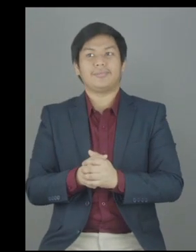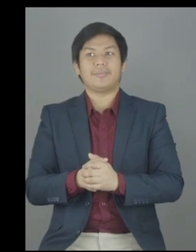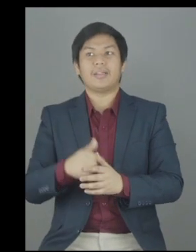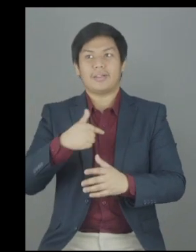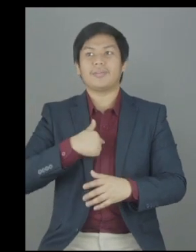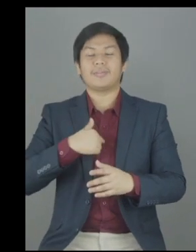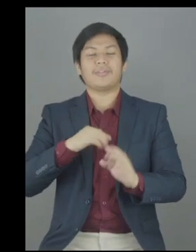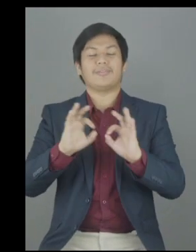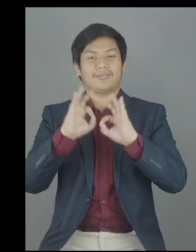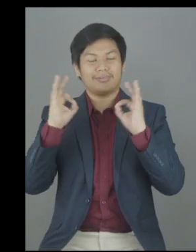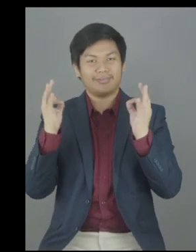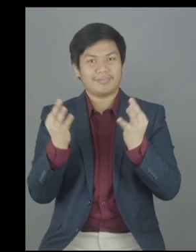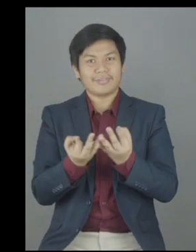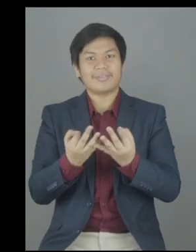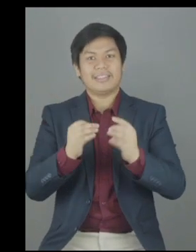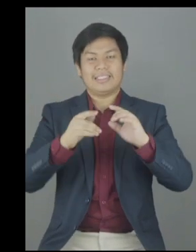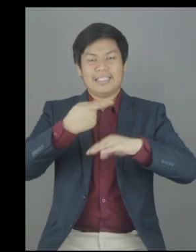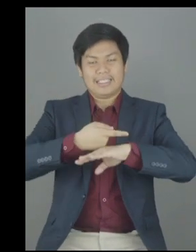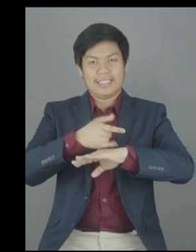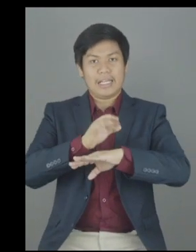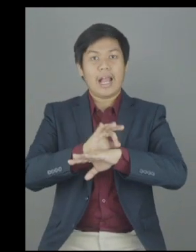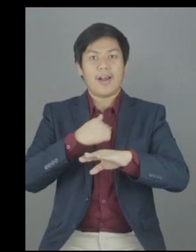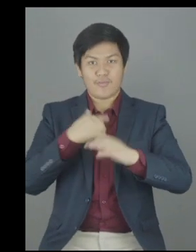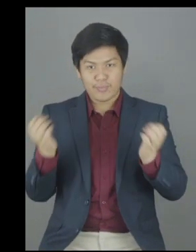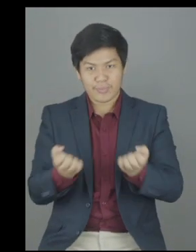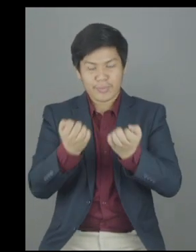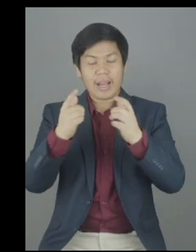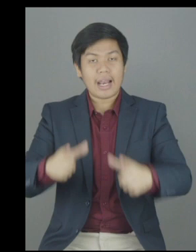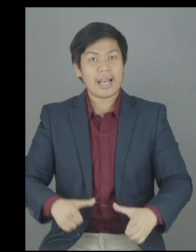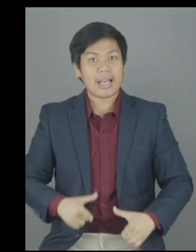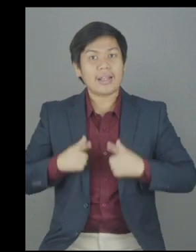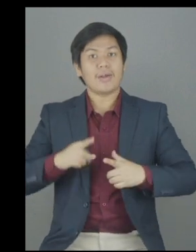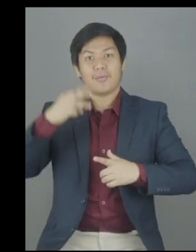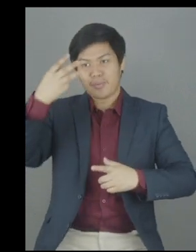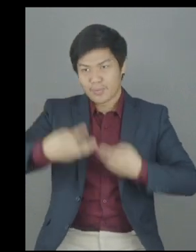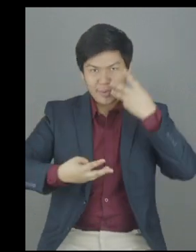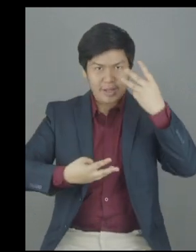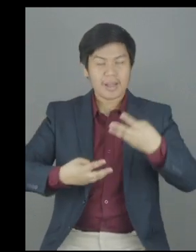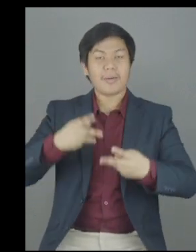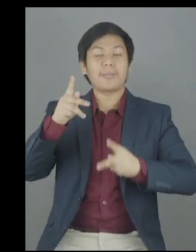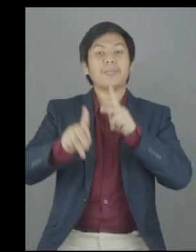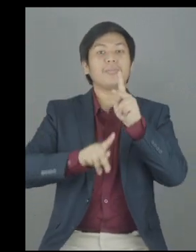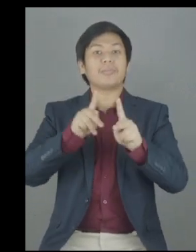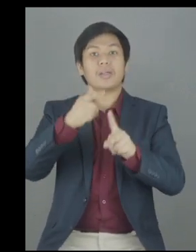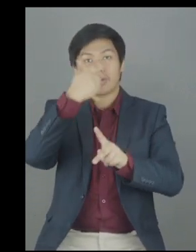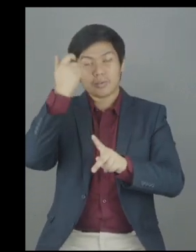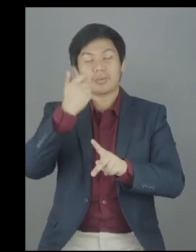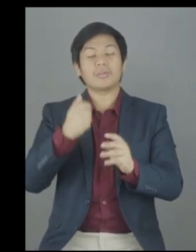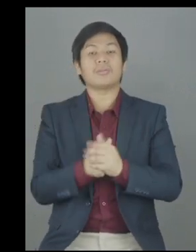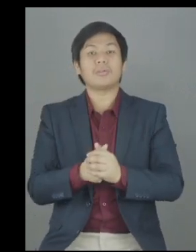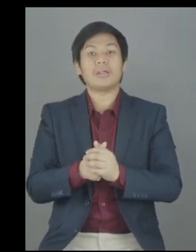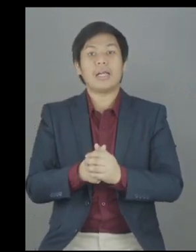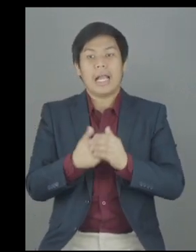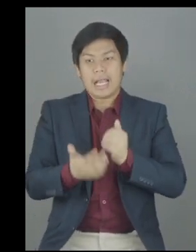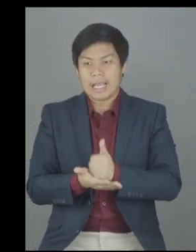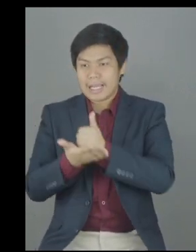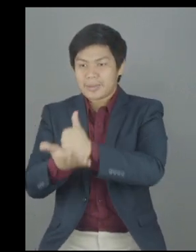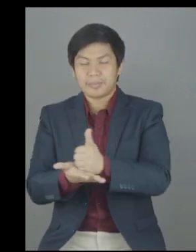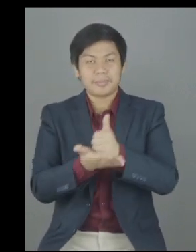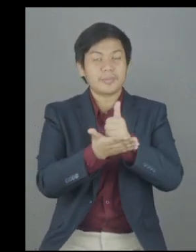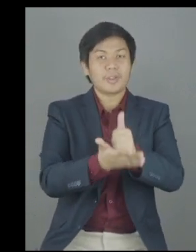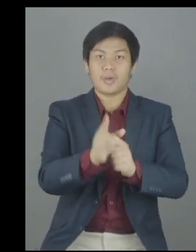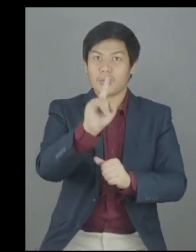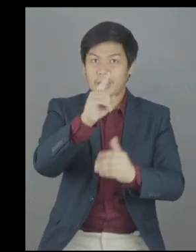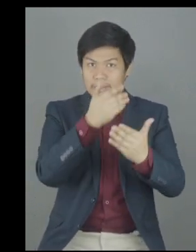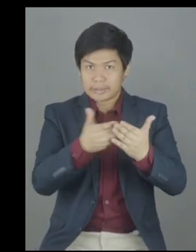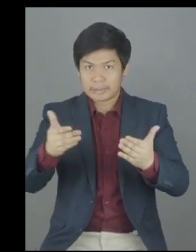my fellow GCFers, I encourage you to live a life that welcomes people, because being hospitable to someone is one of the